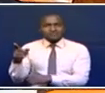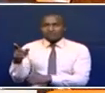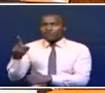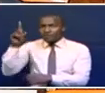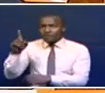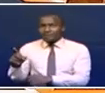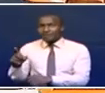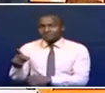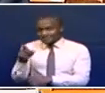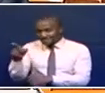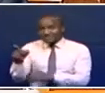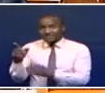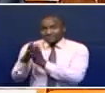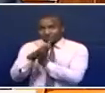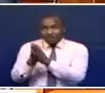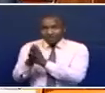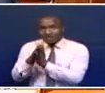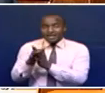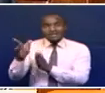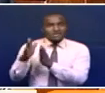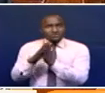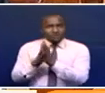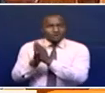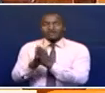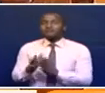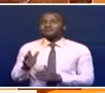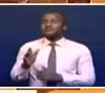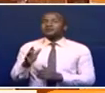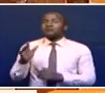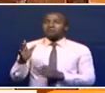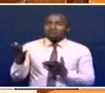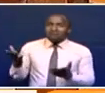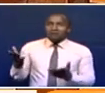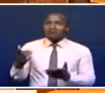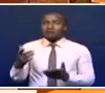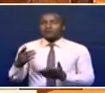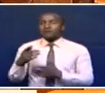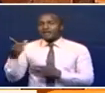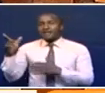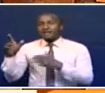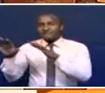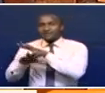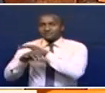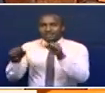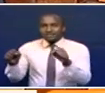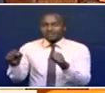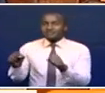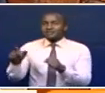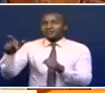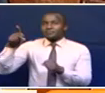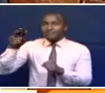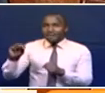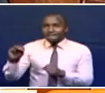must debunk this myth. This myth that, we were vice president and prime